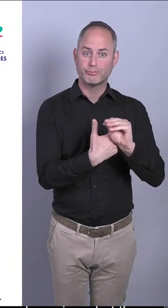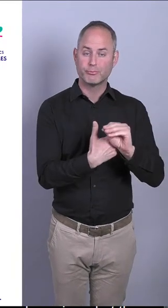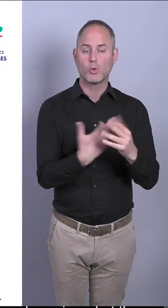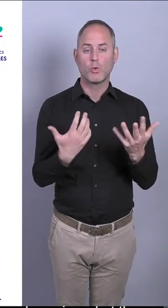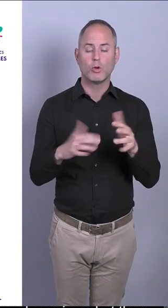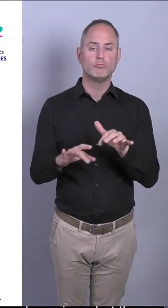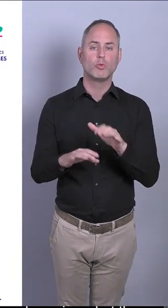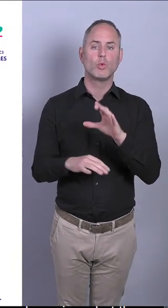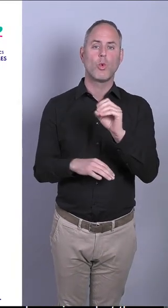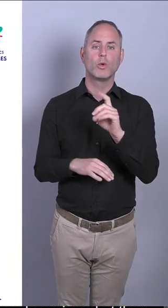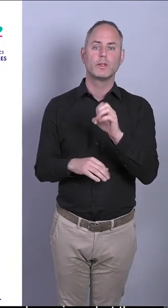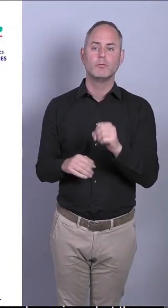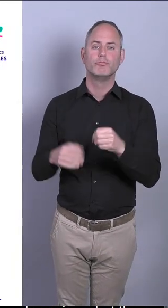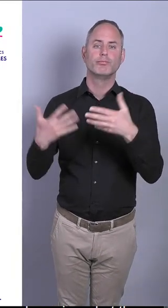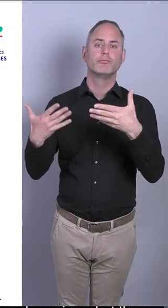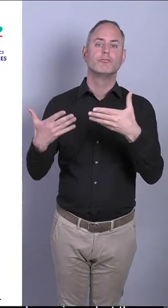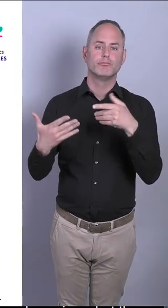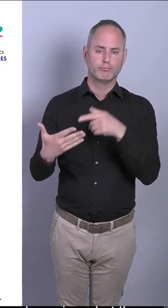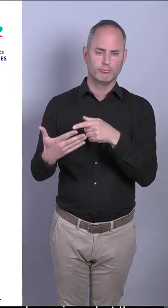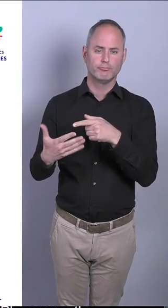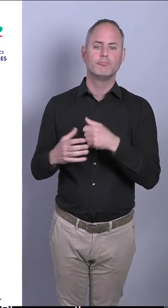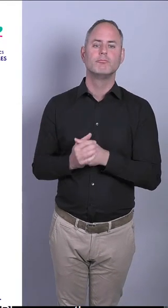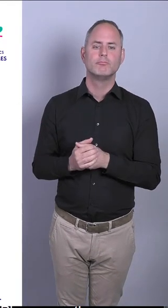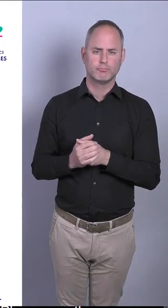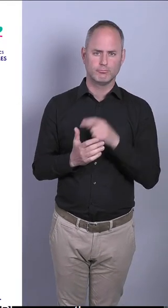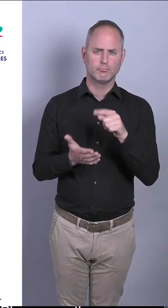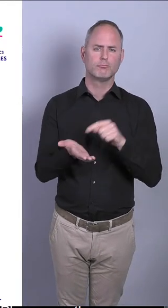menti.com and enter the code you see here right on the screen.